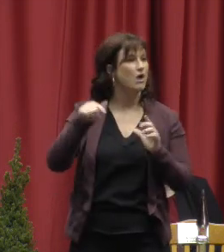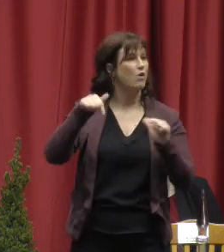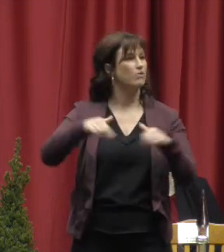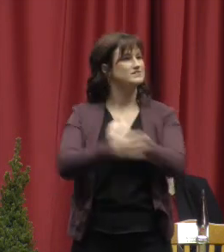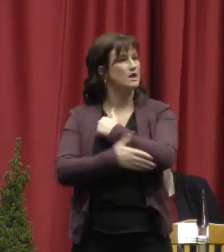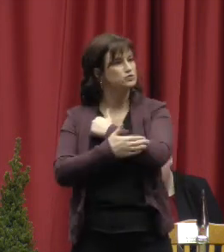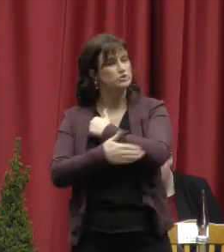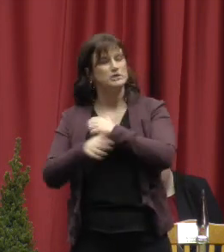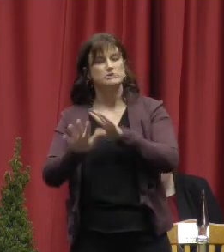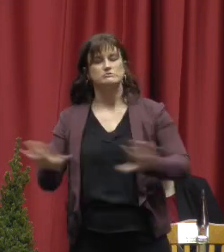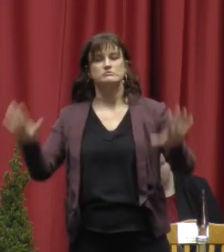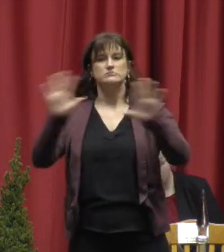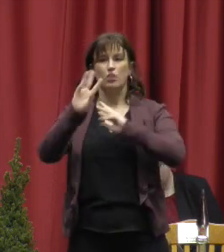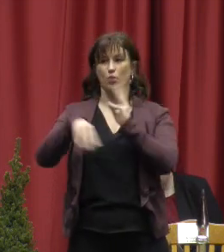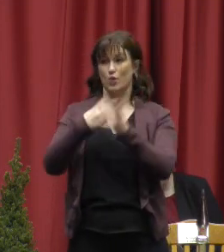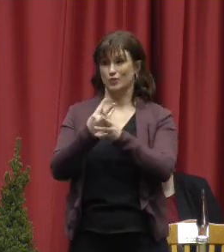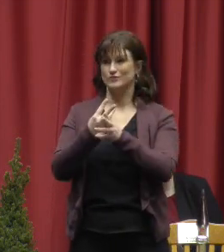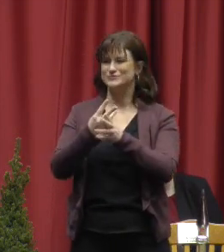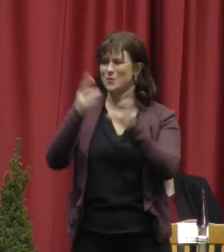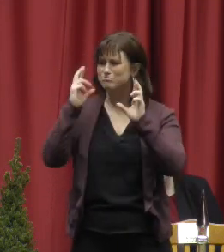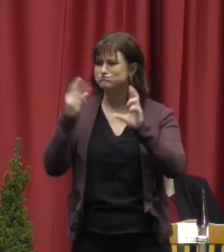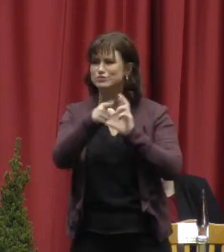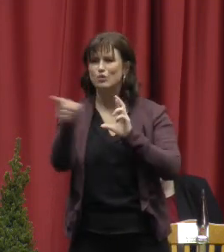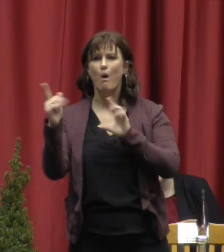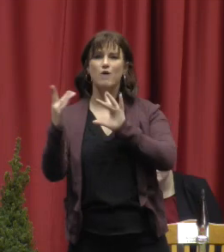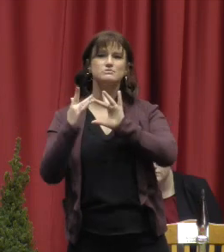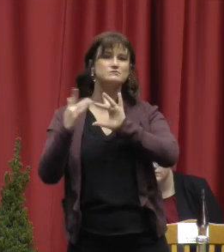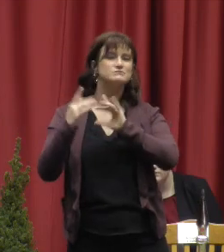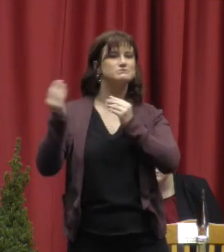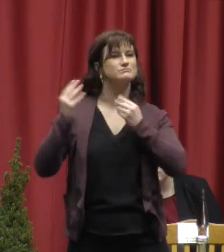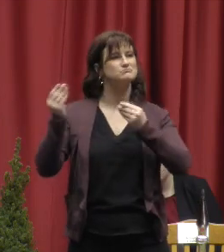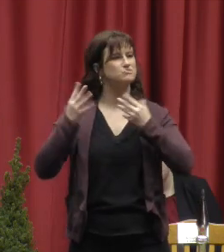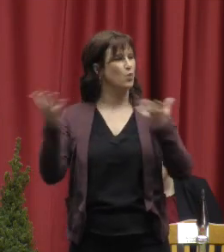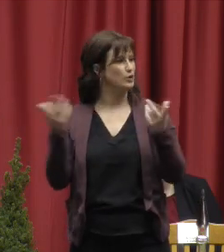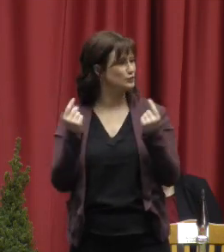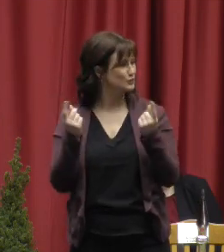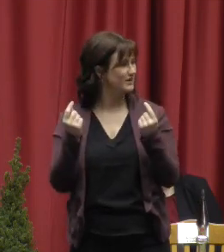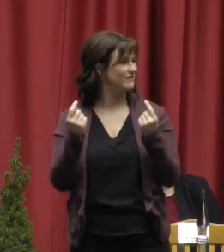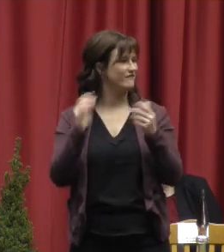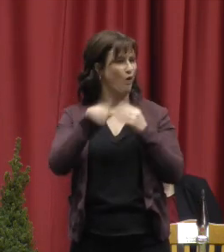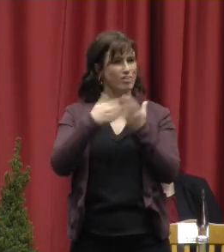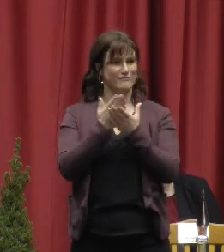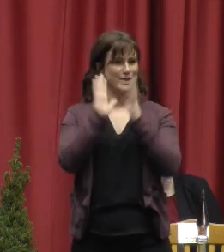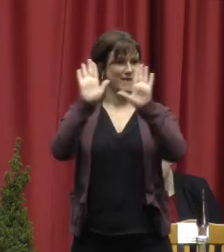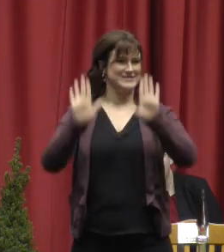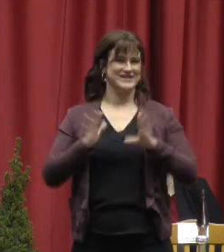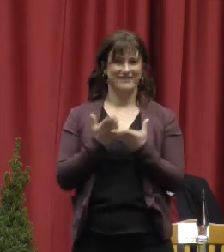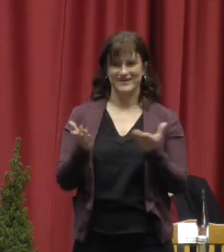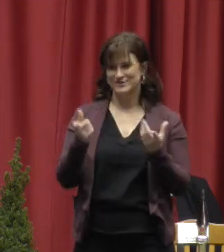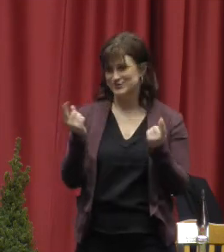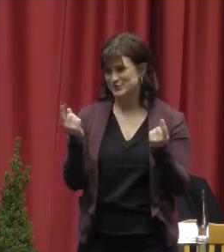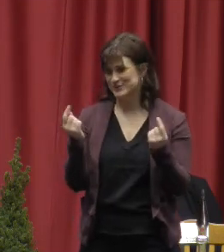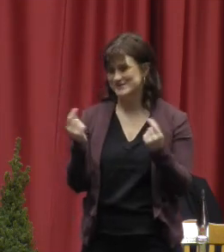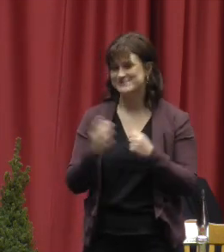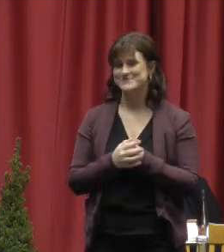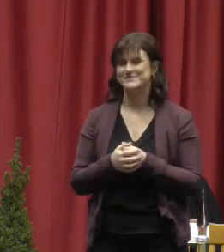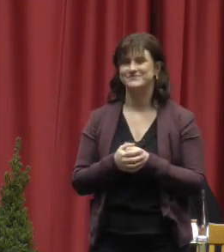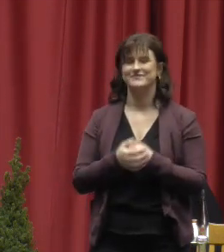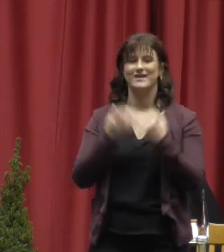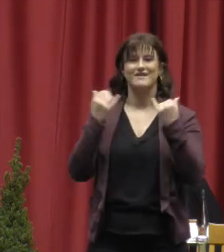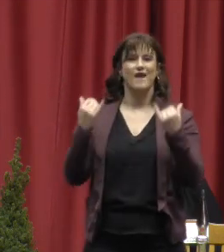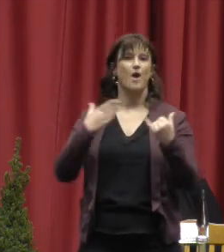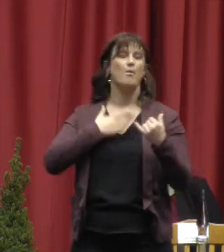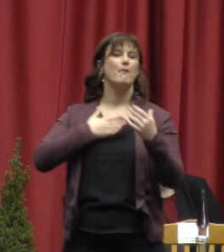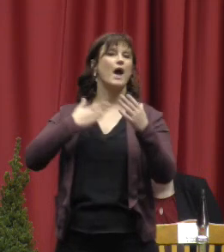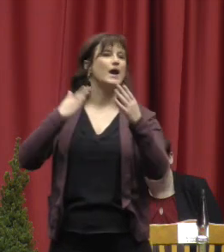stay in touch and keep us informed of all the great things that we know you're going to do. It's now my pleasure